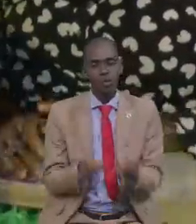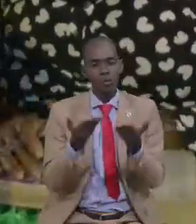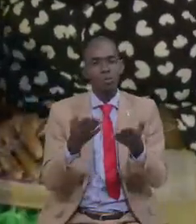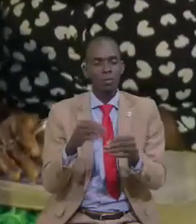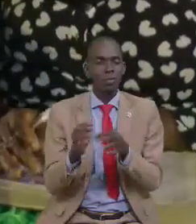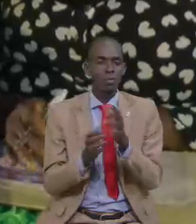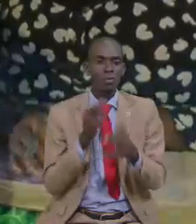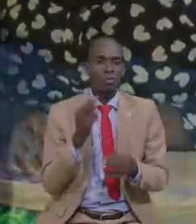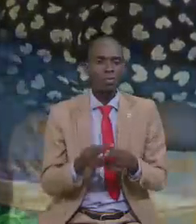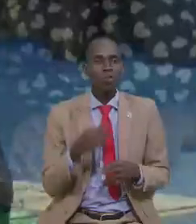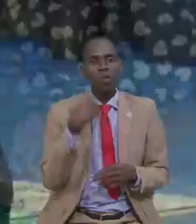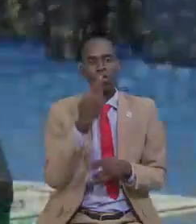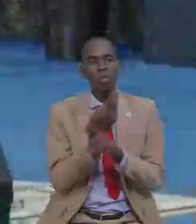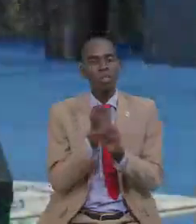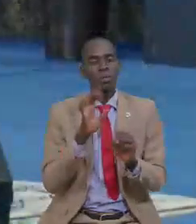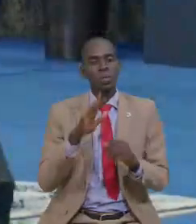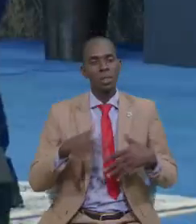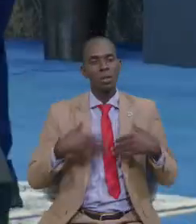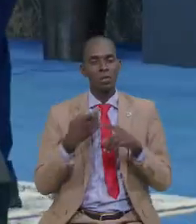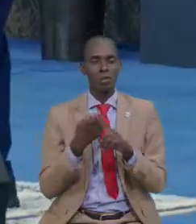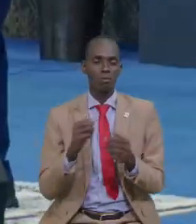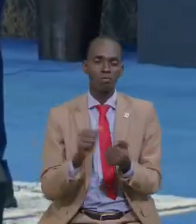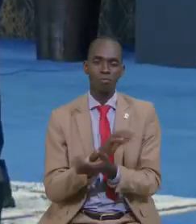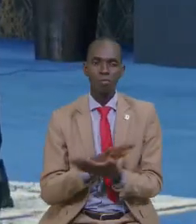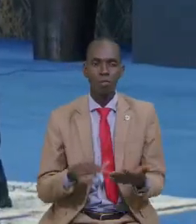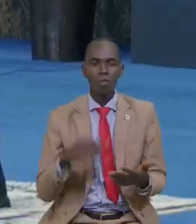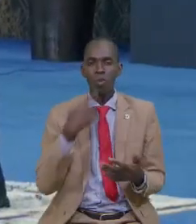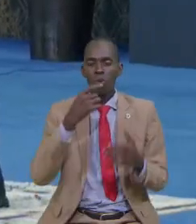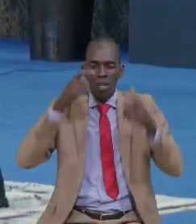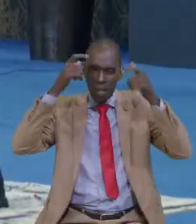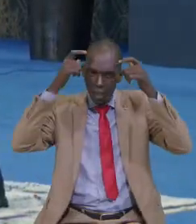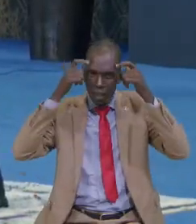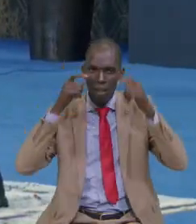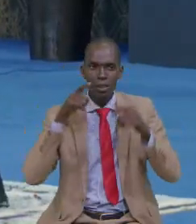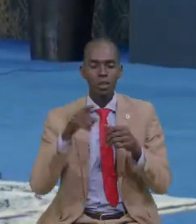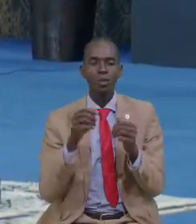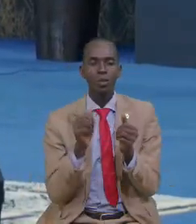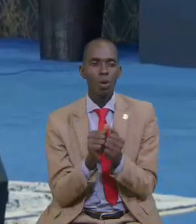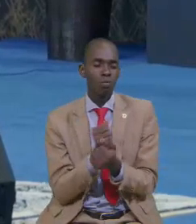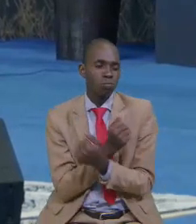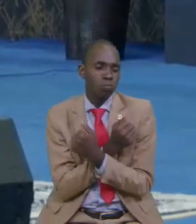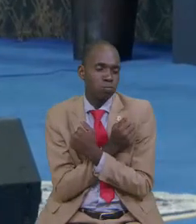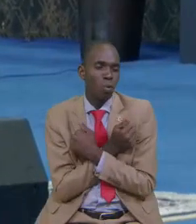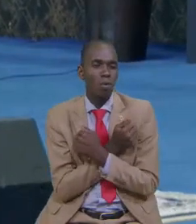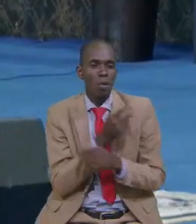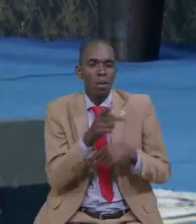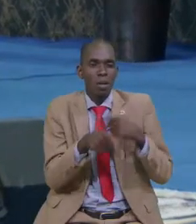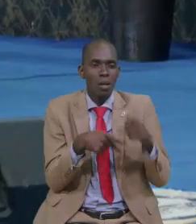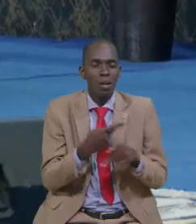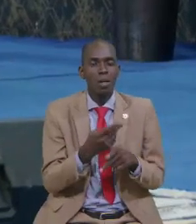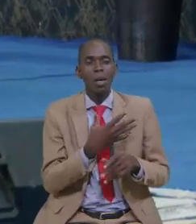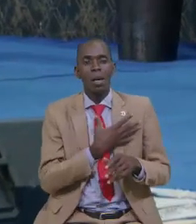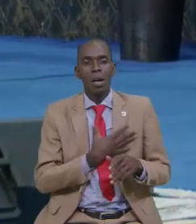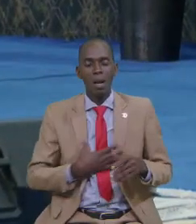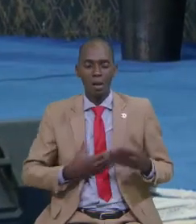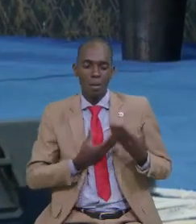thy life from destruction, who crowneth thee with loving kindness and tender mercies.